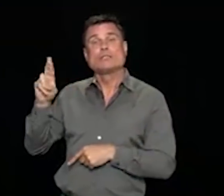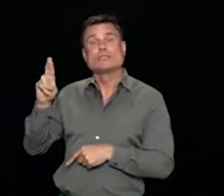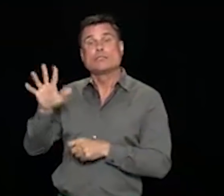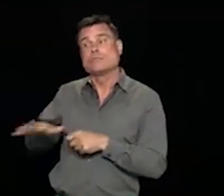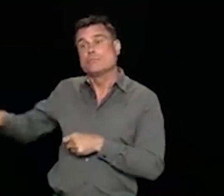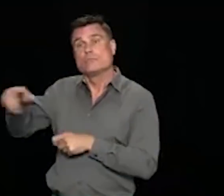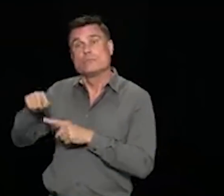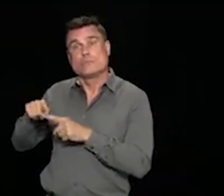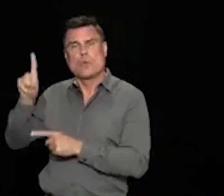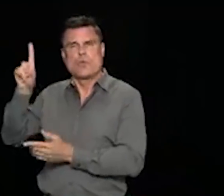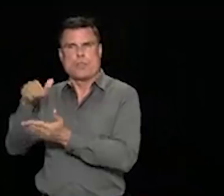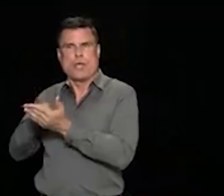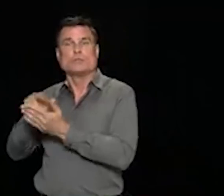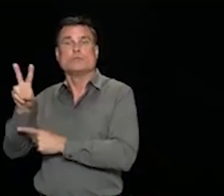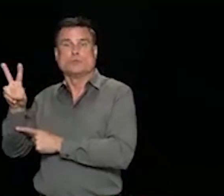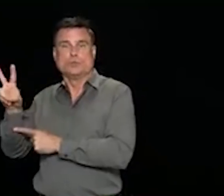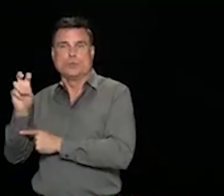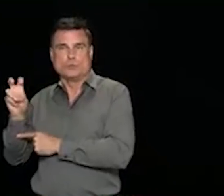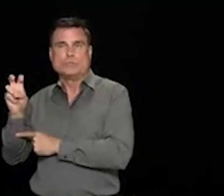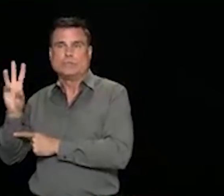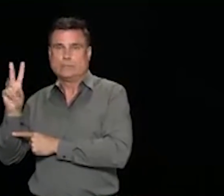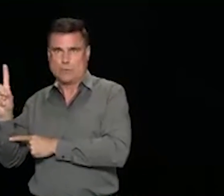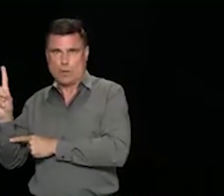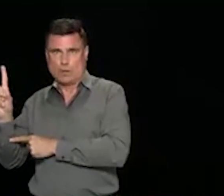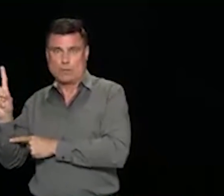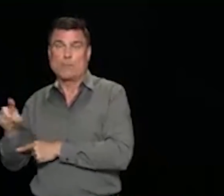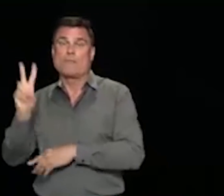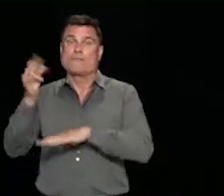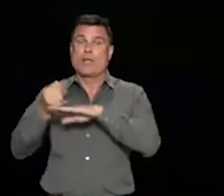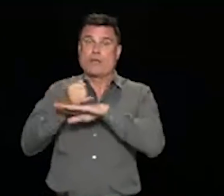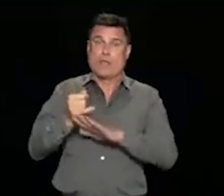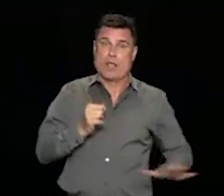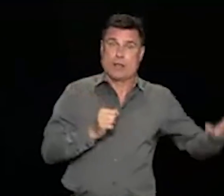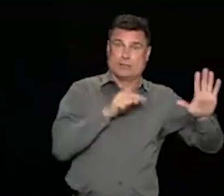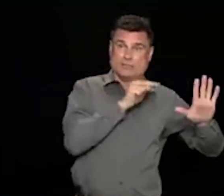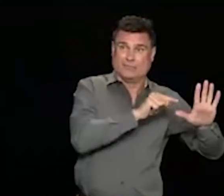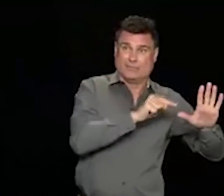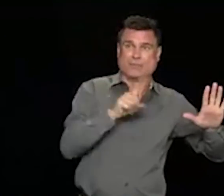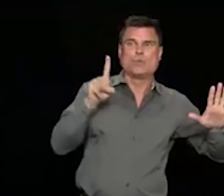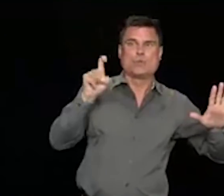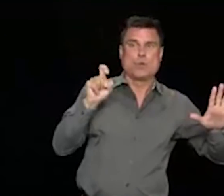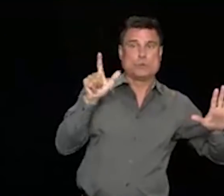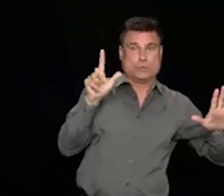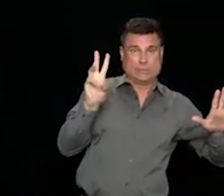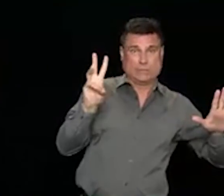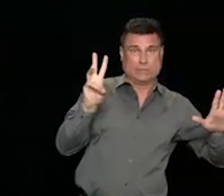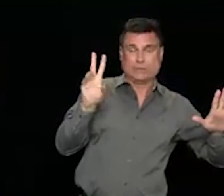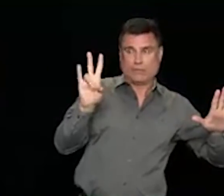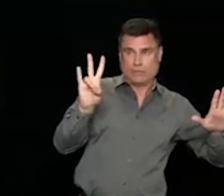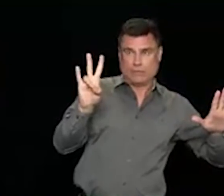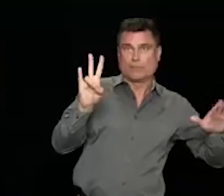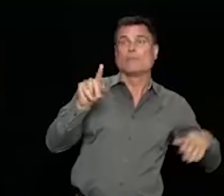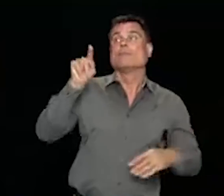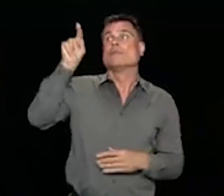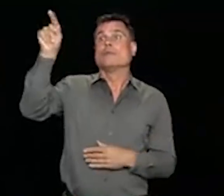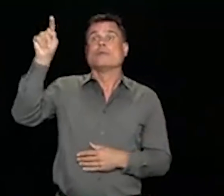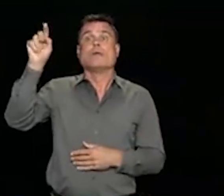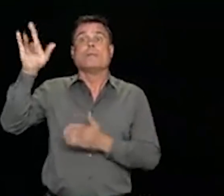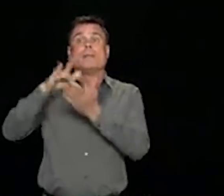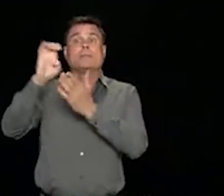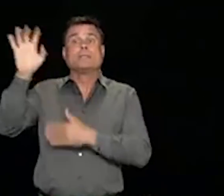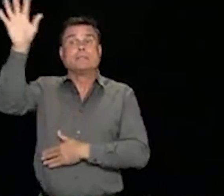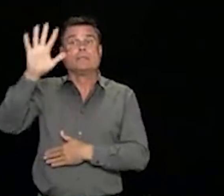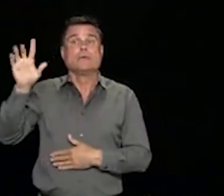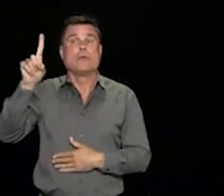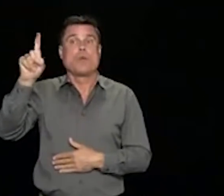1,261 people in the Fraser Health Region, 127 people in the Vancouver Island Health Region, 194 people in